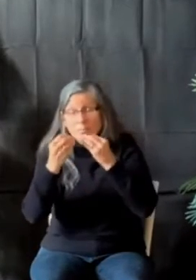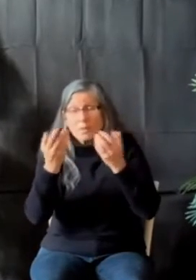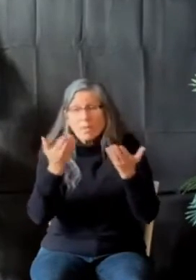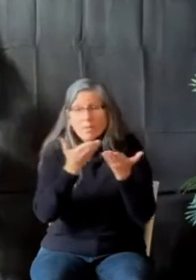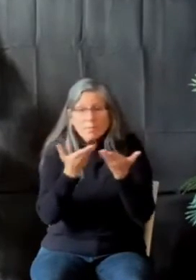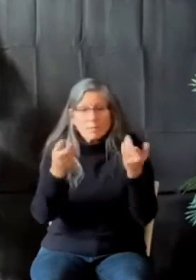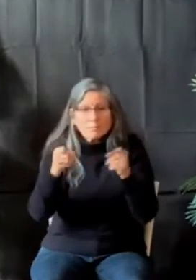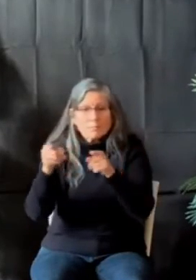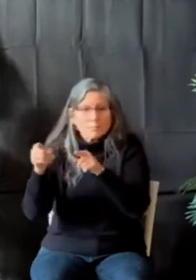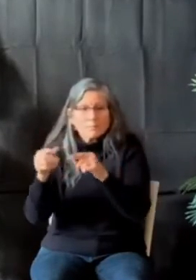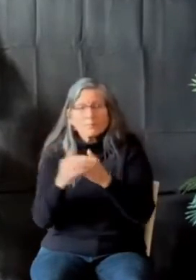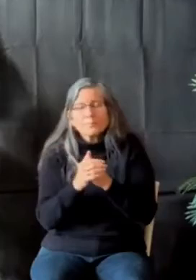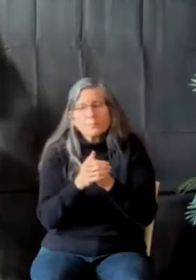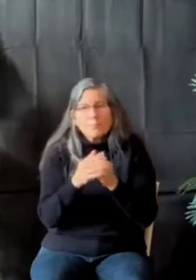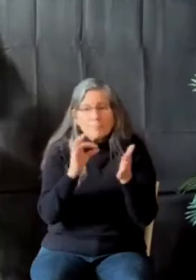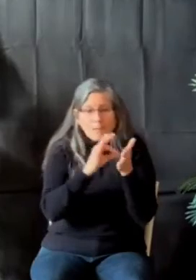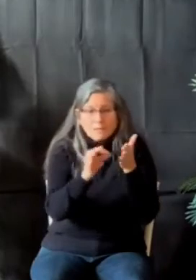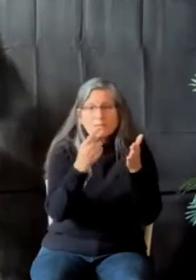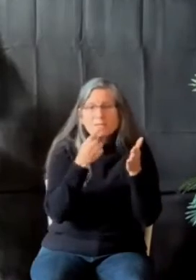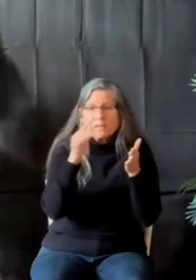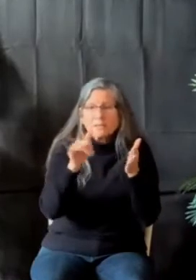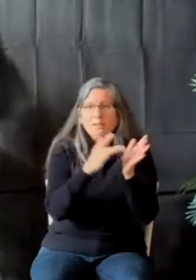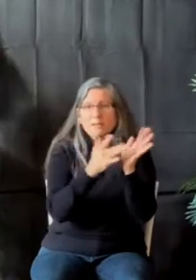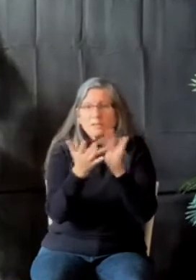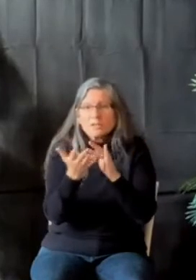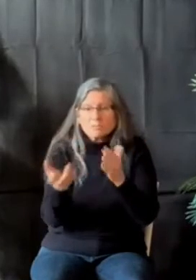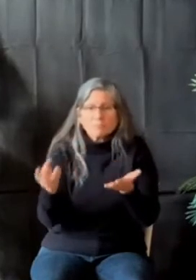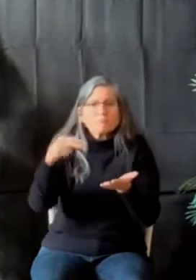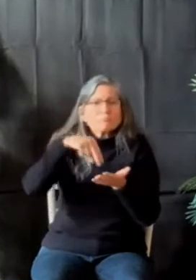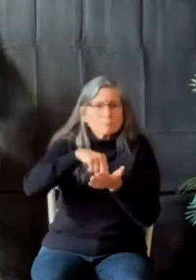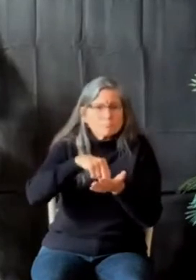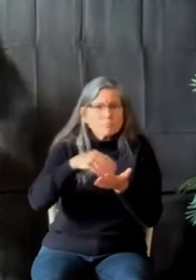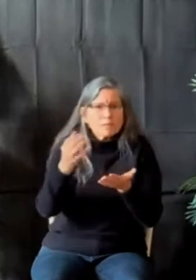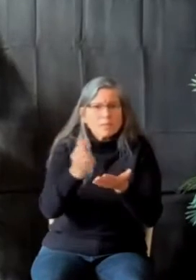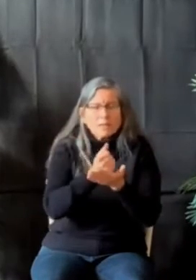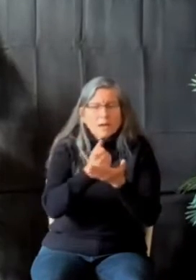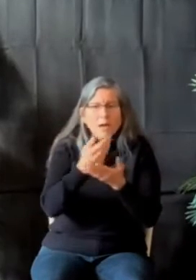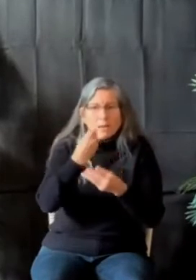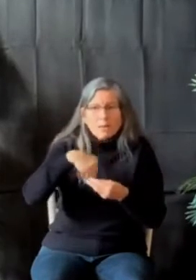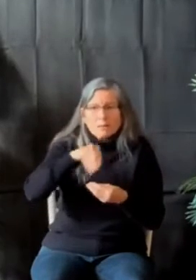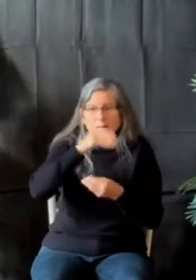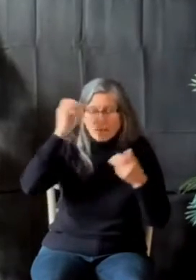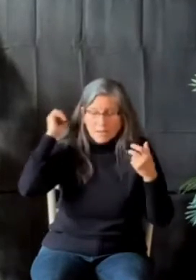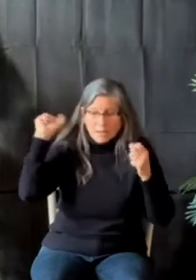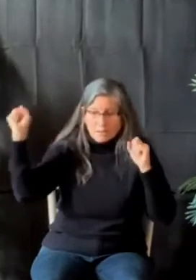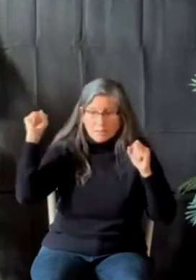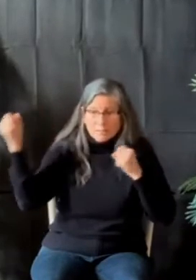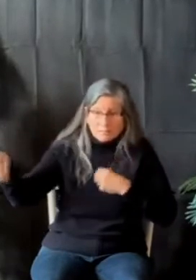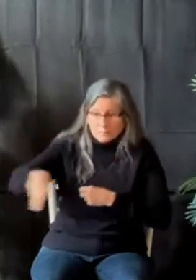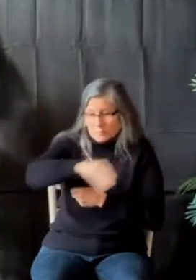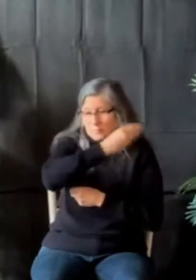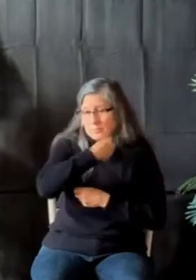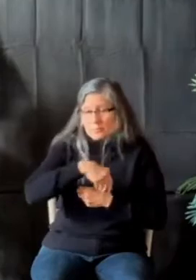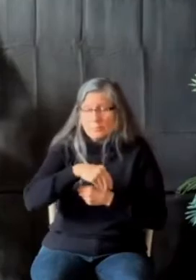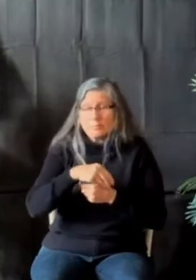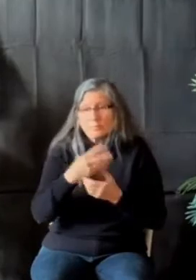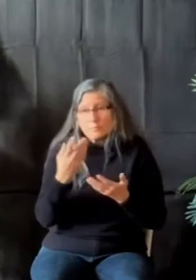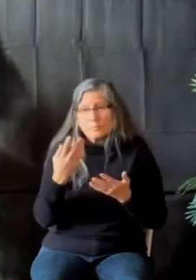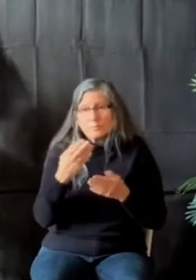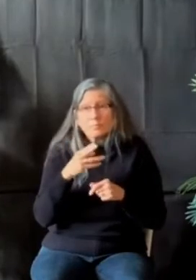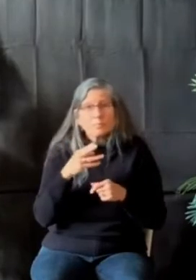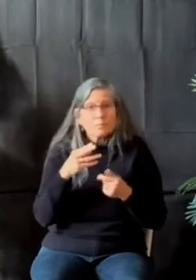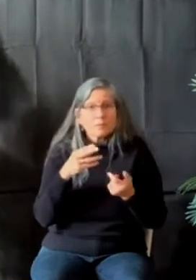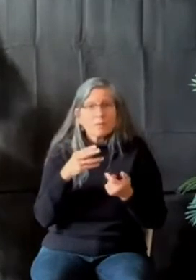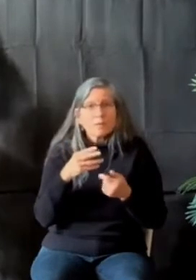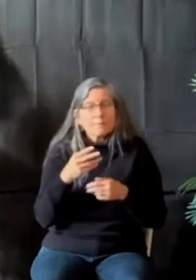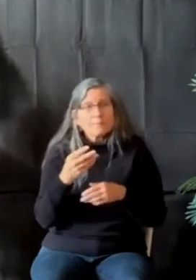place before. And then right before the meal, the Scripture says Jesus got up from a table and He took a towel and He wrapped it around Himself. And of course, the disciples are all